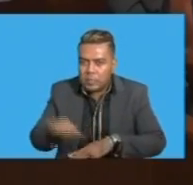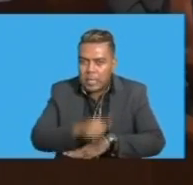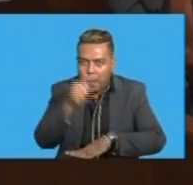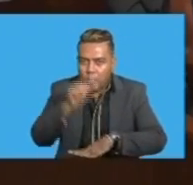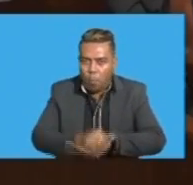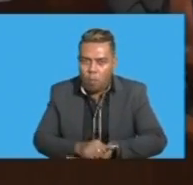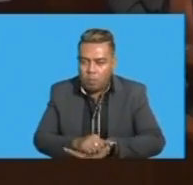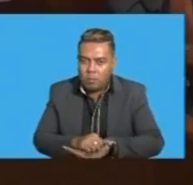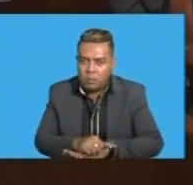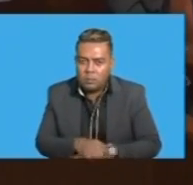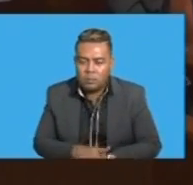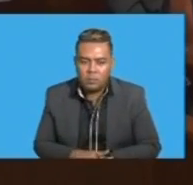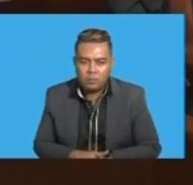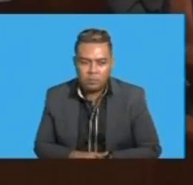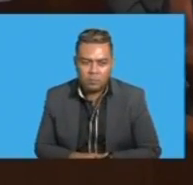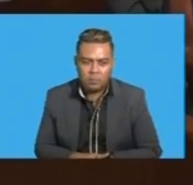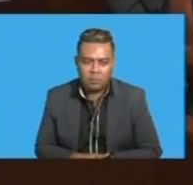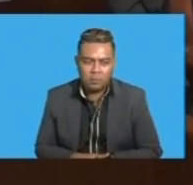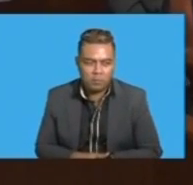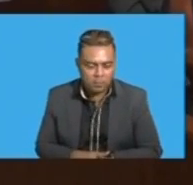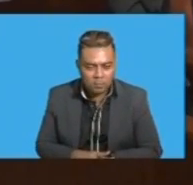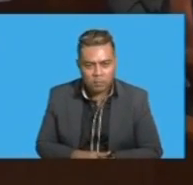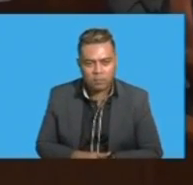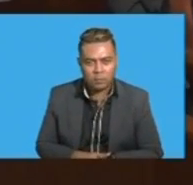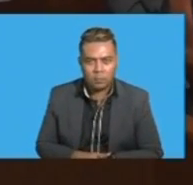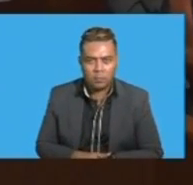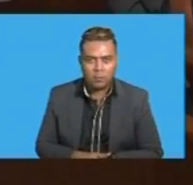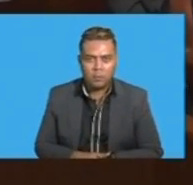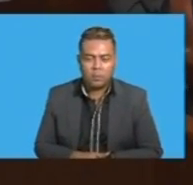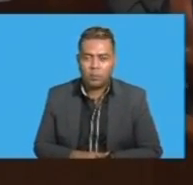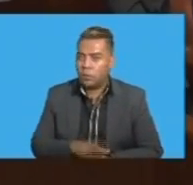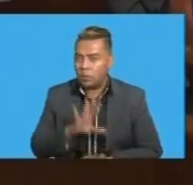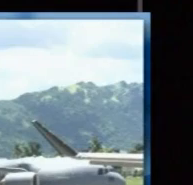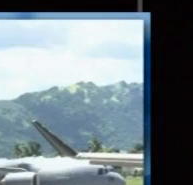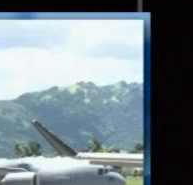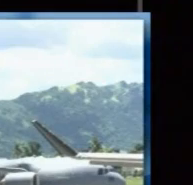what? They offer the same incentive, but they have not been blacklisted.